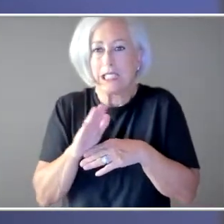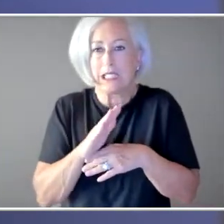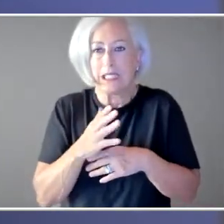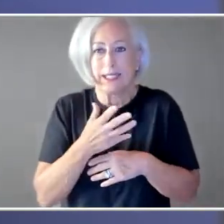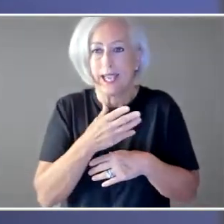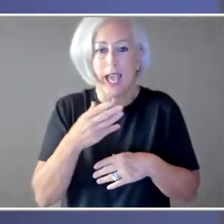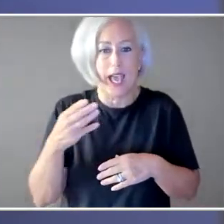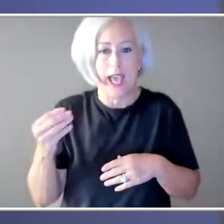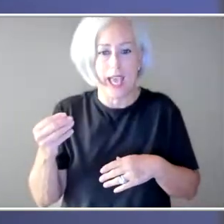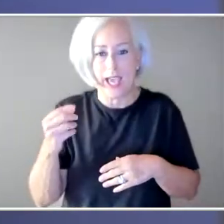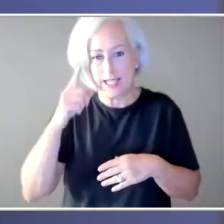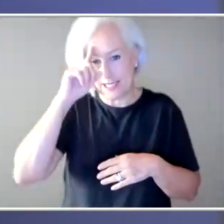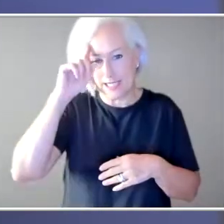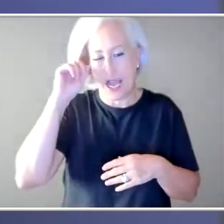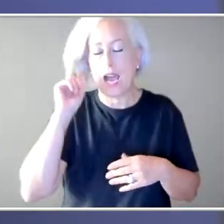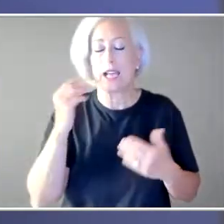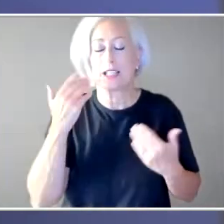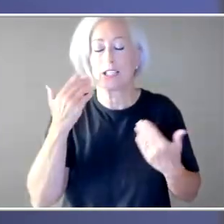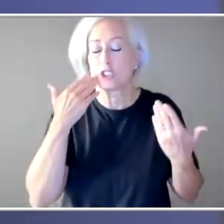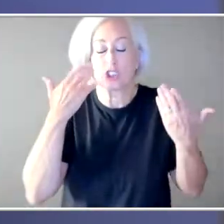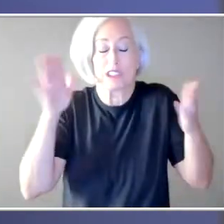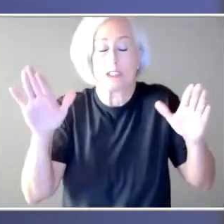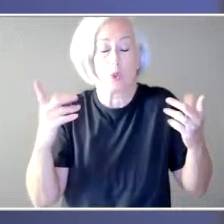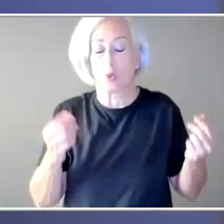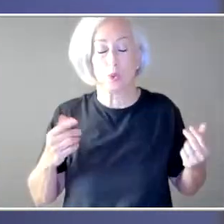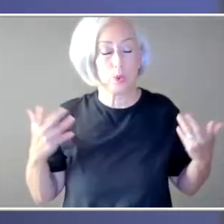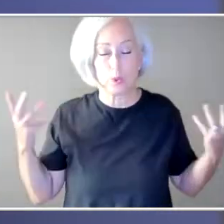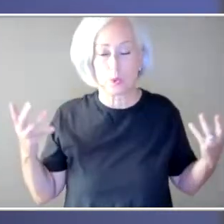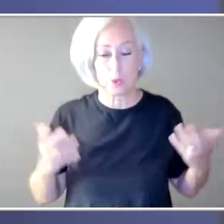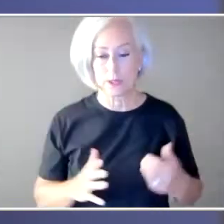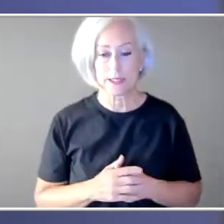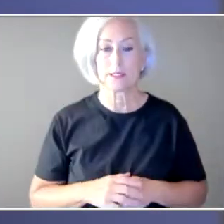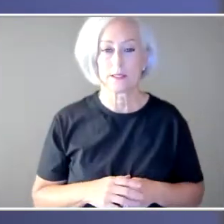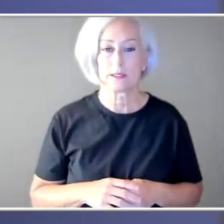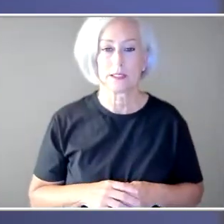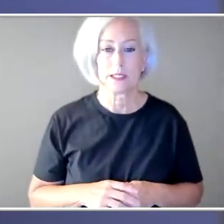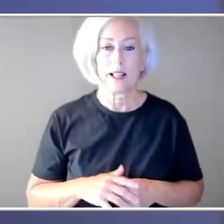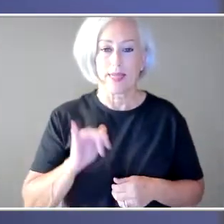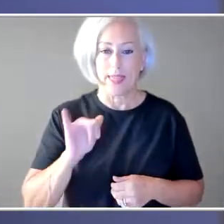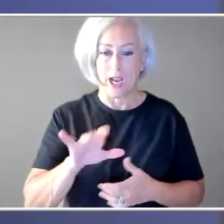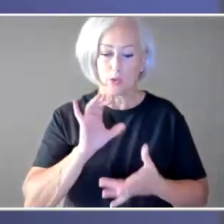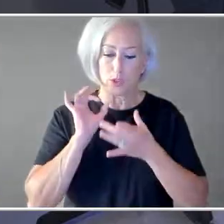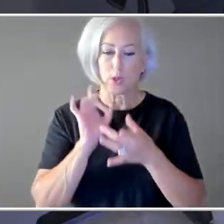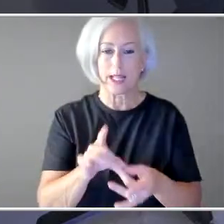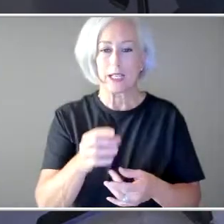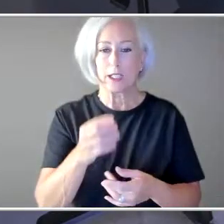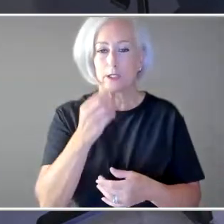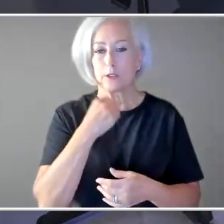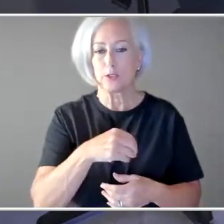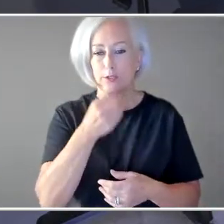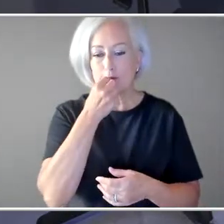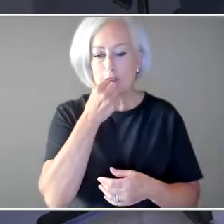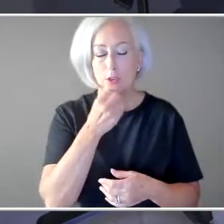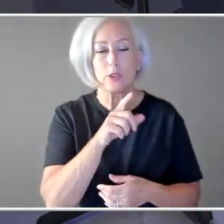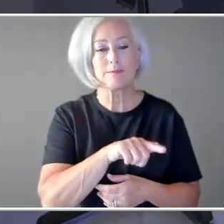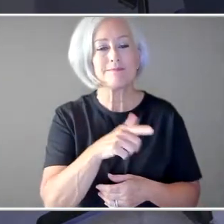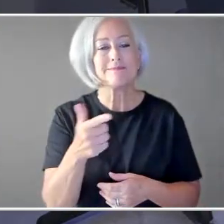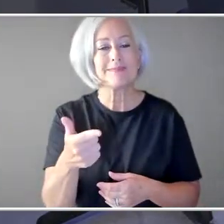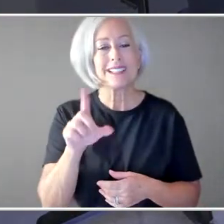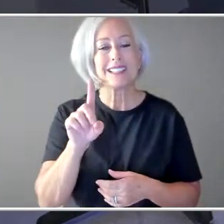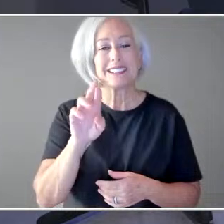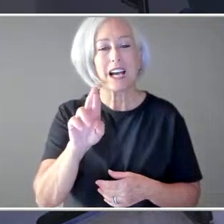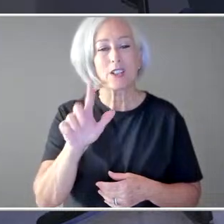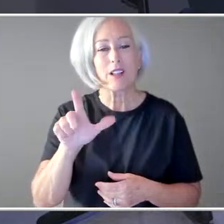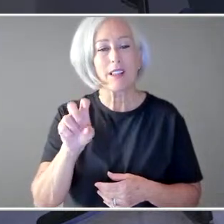I just didn't know, you know, that it was a food allergy. Dr. from the Love, tick bite. what's the big takeaway? Yeah,